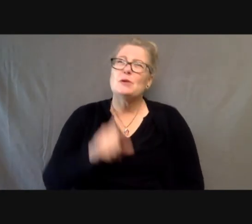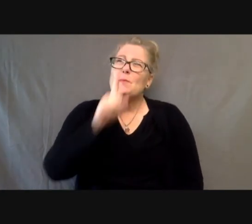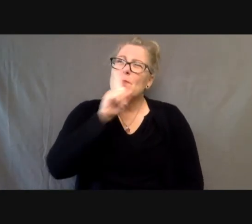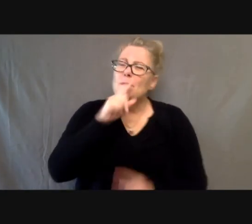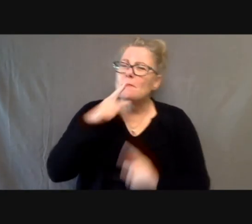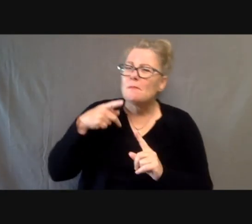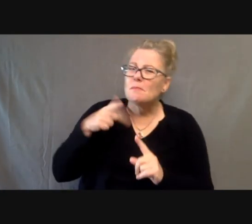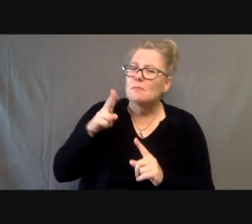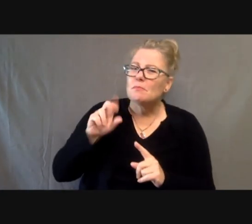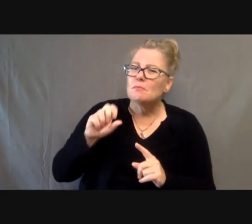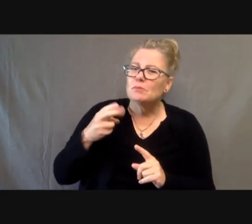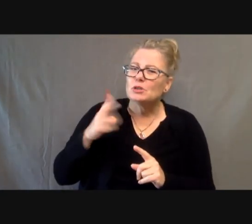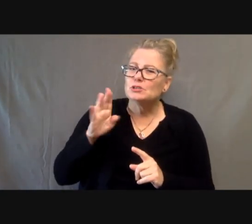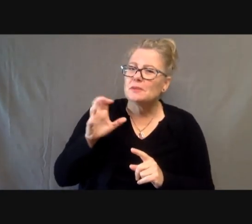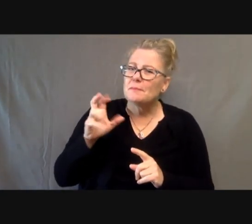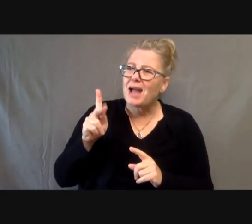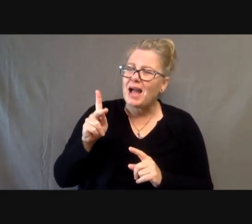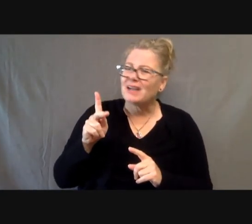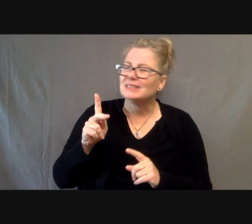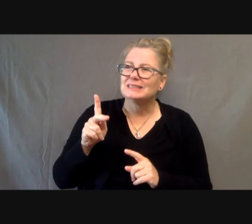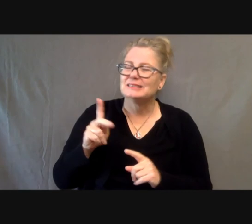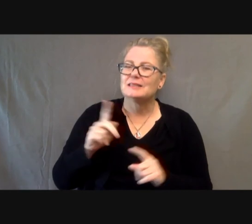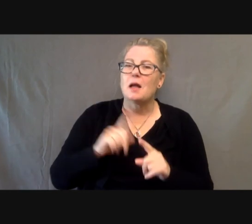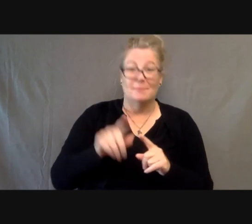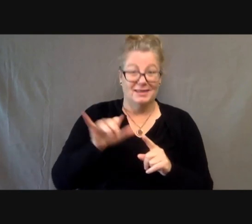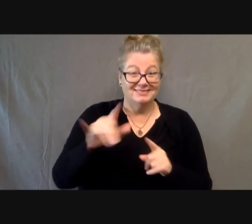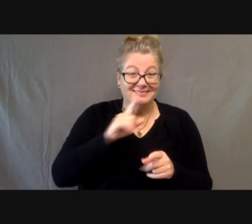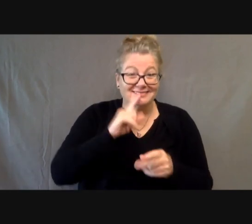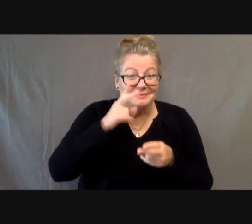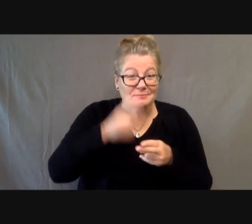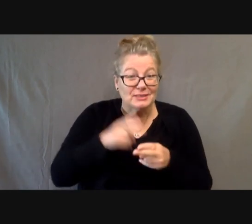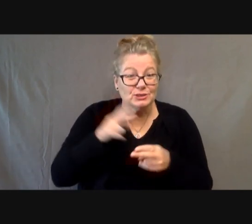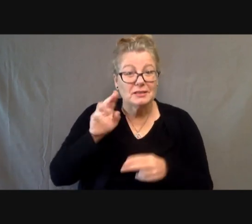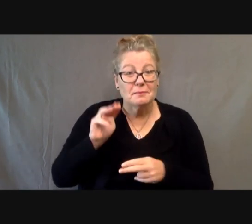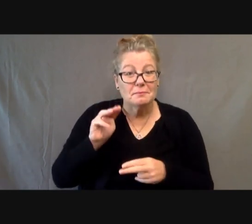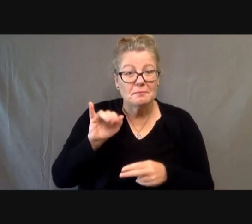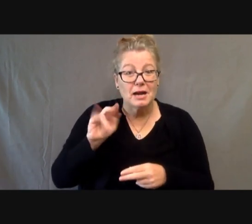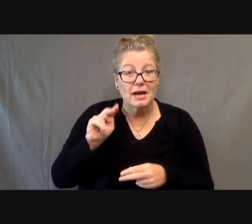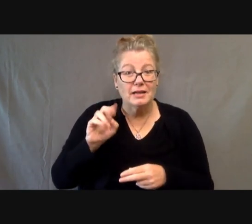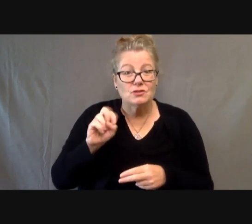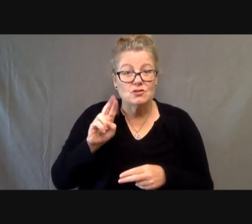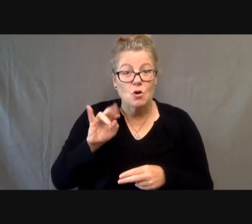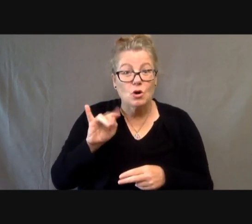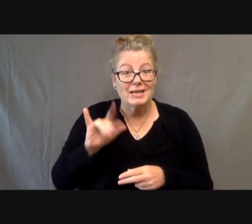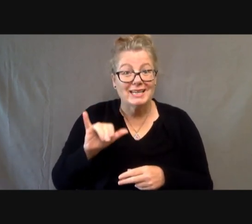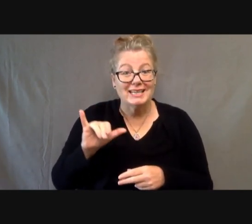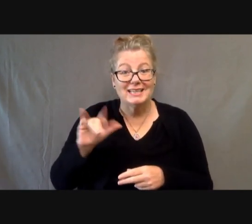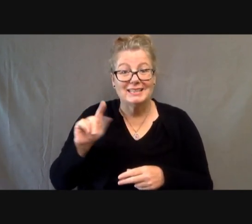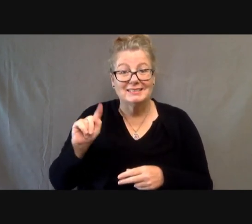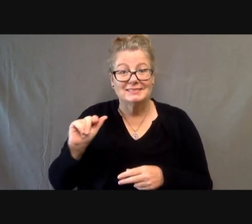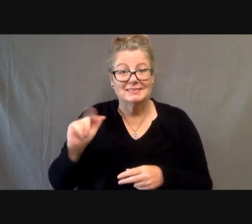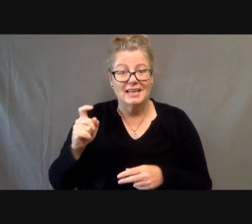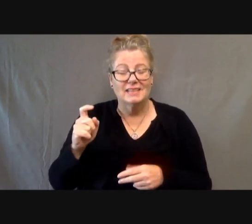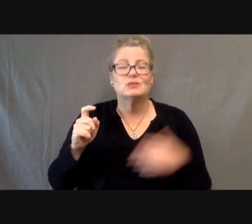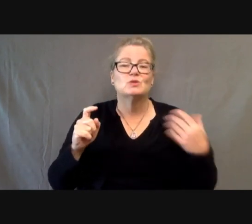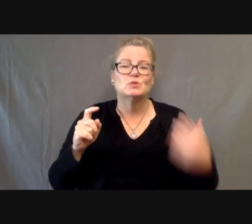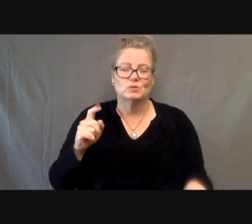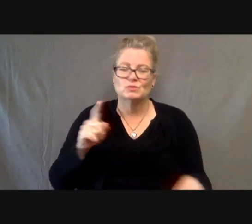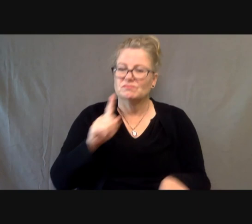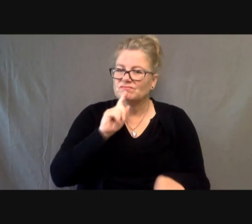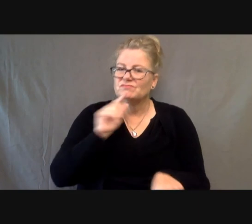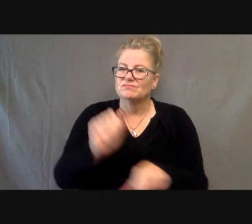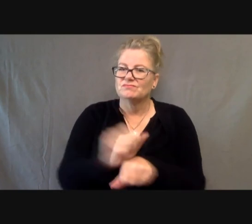think the minority tax, which Pete mentioned, is very real. There's a lot of weight that's put on being an advocacy